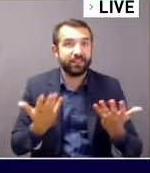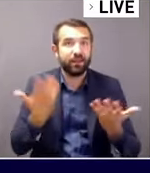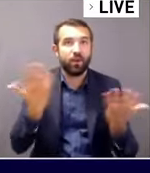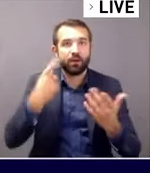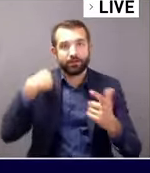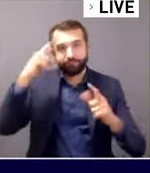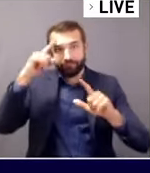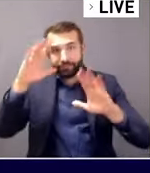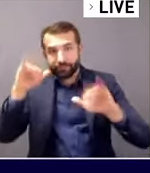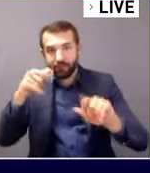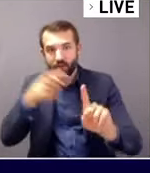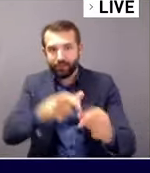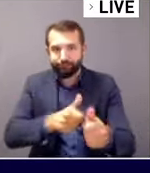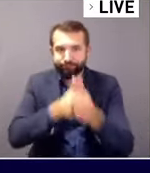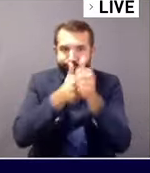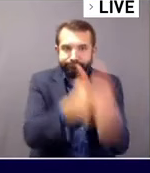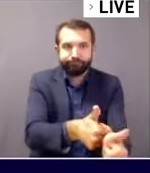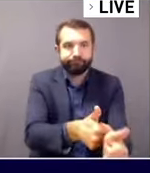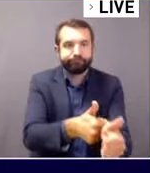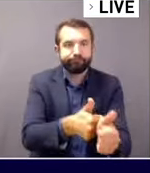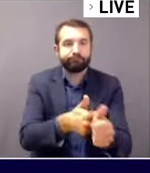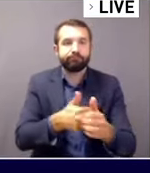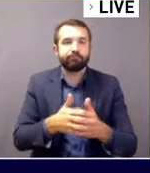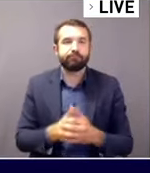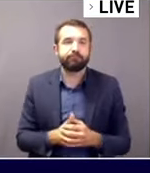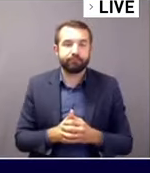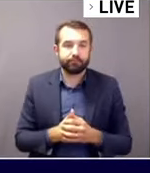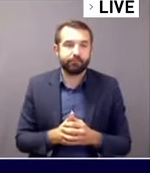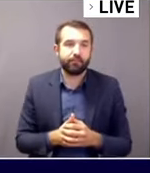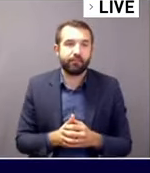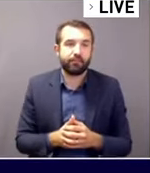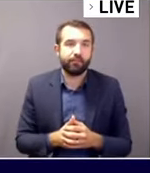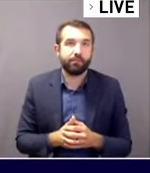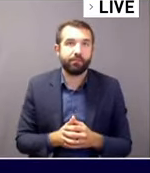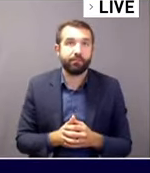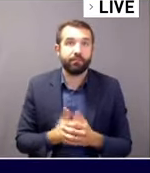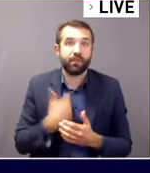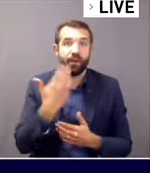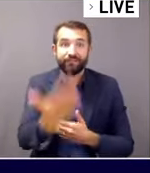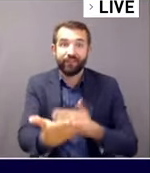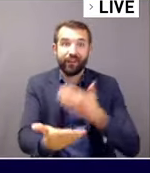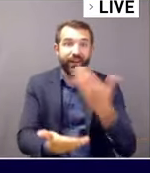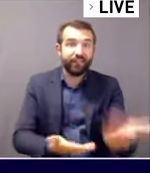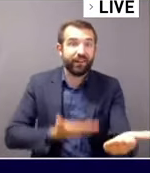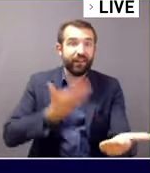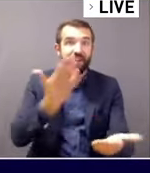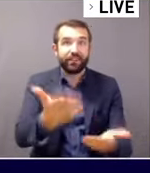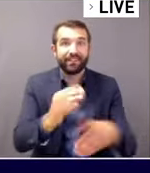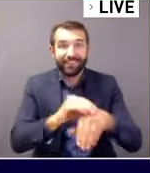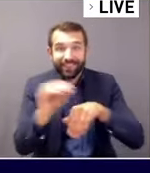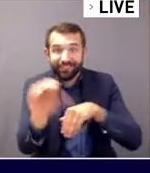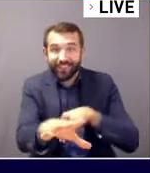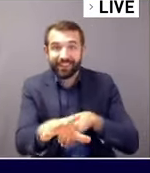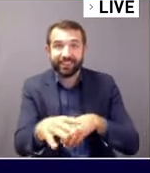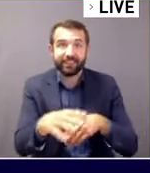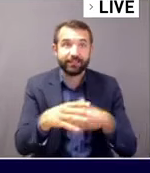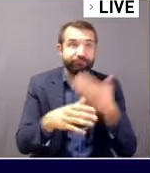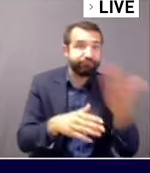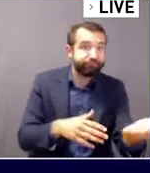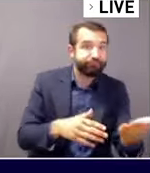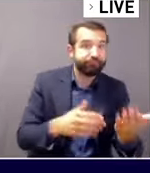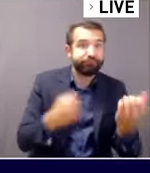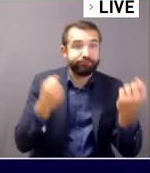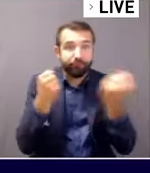outlining our expectations of compliance around those recommendations. We've offered not just recommendations, but